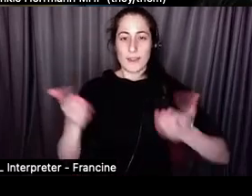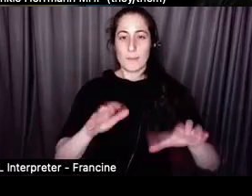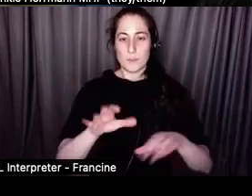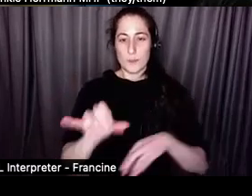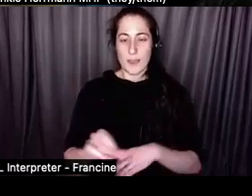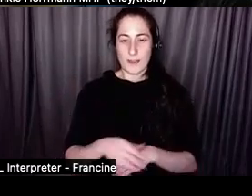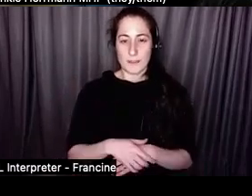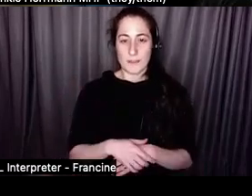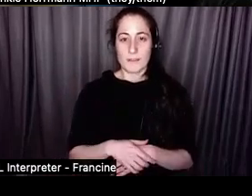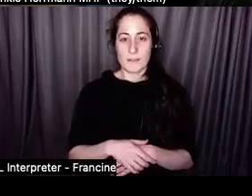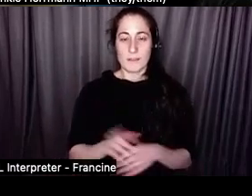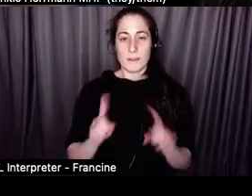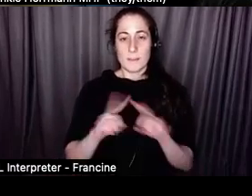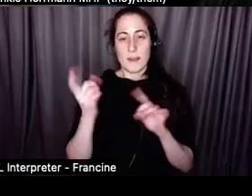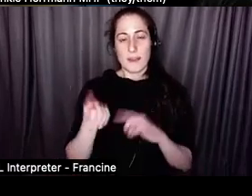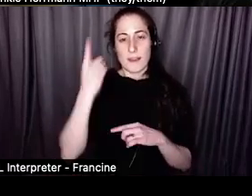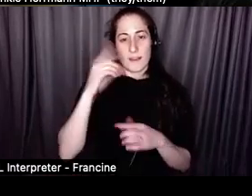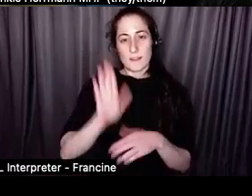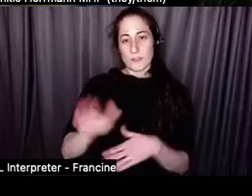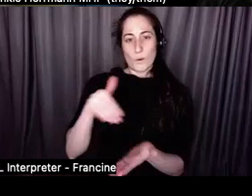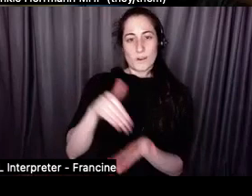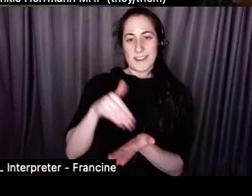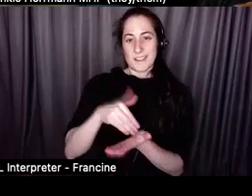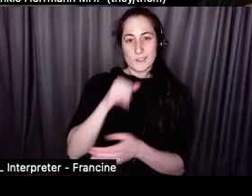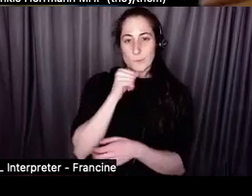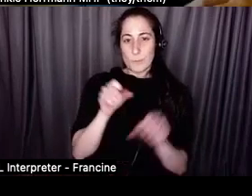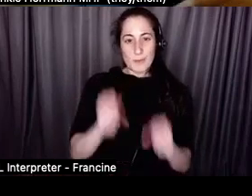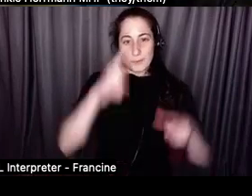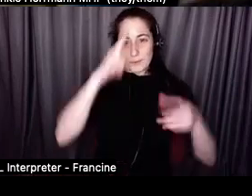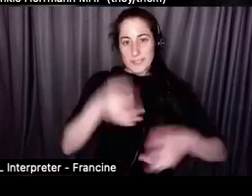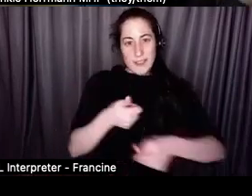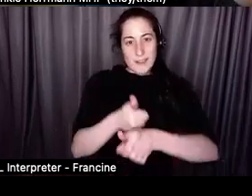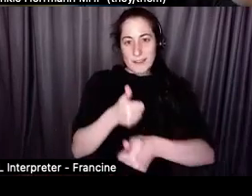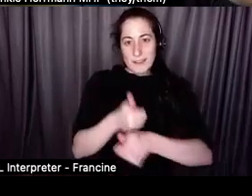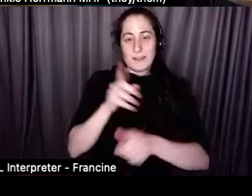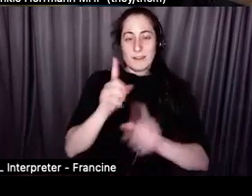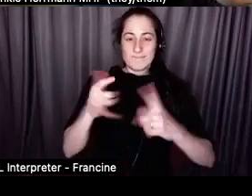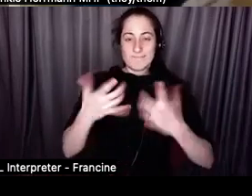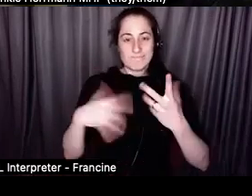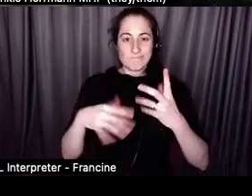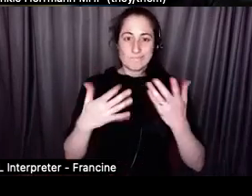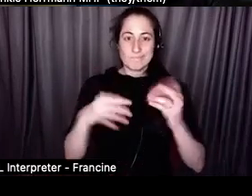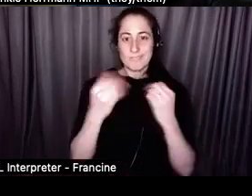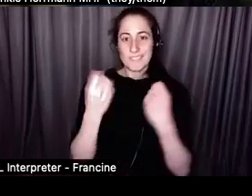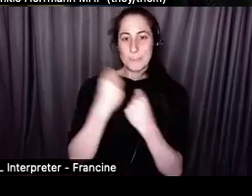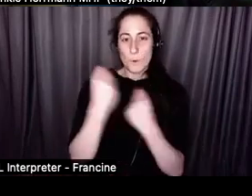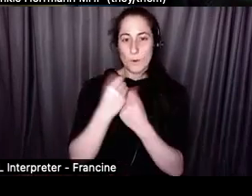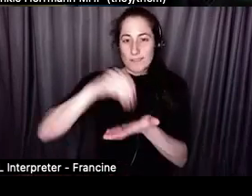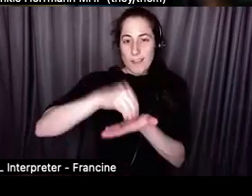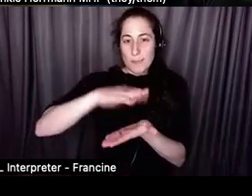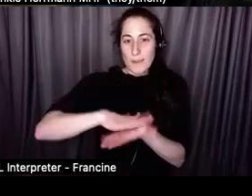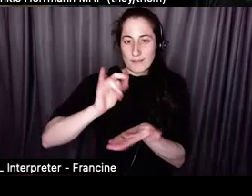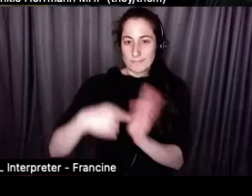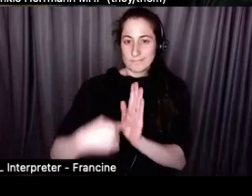but it's not that your doctor is going to be able to determine it or not. It's a supportive documentation for a